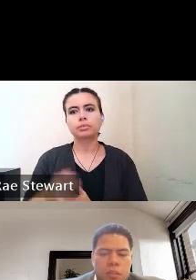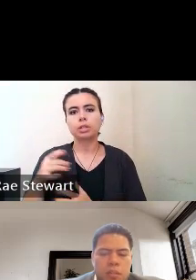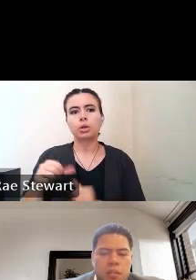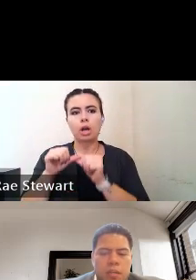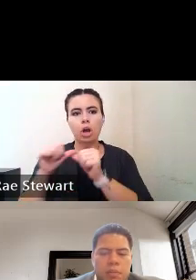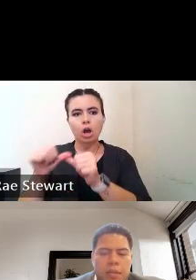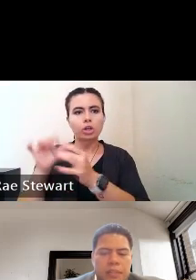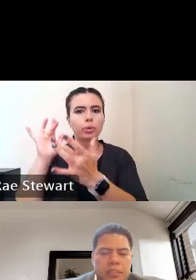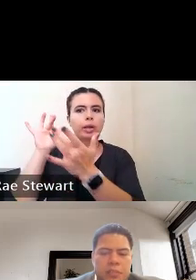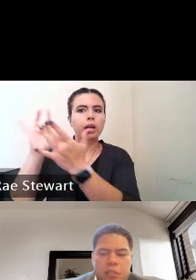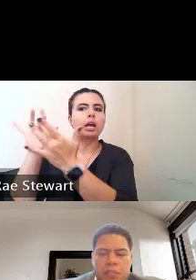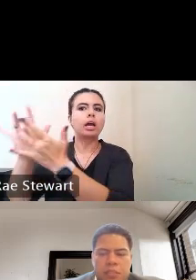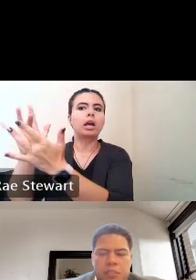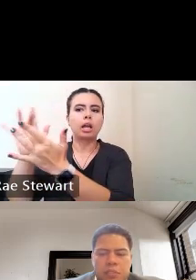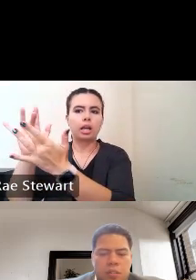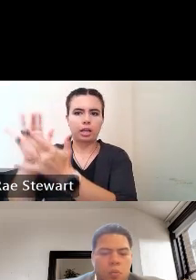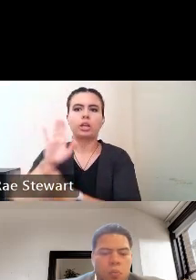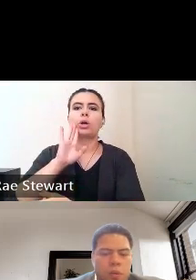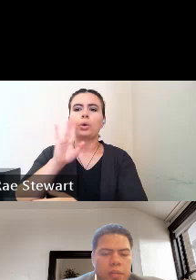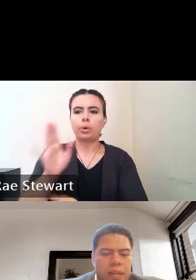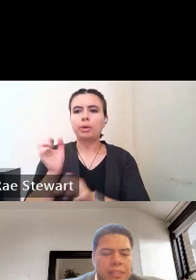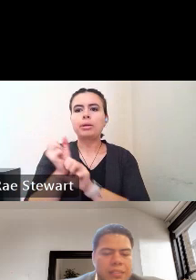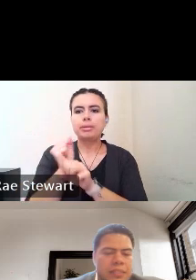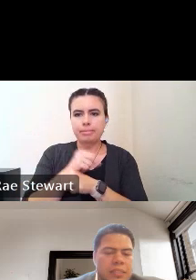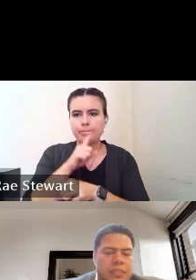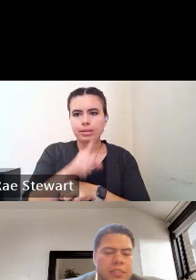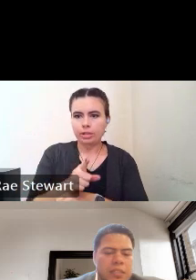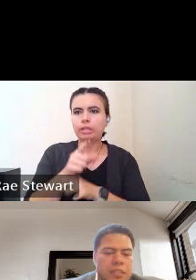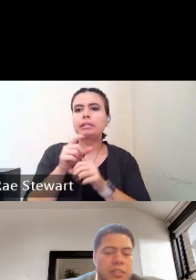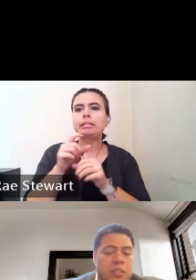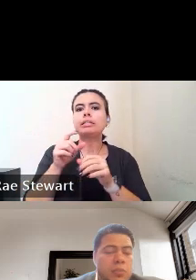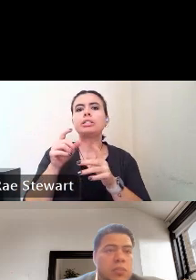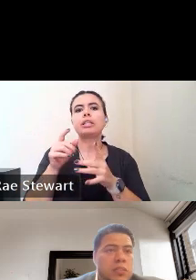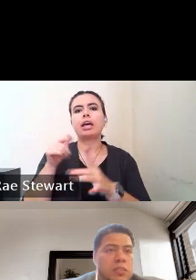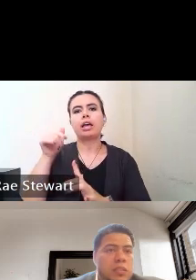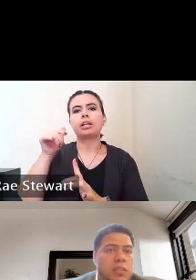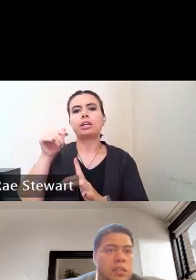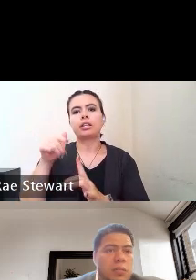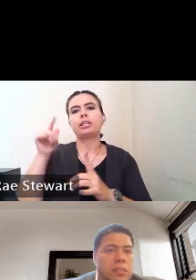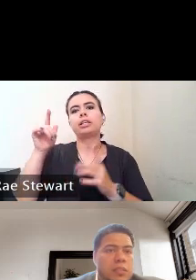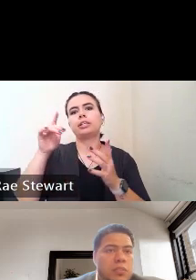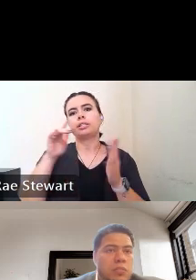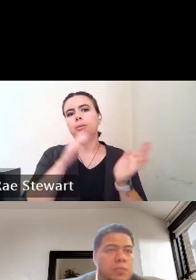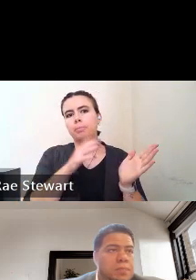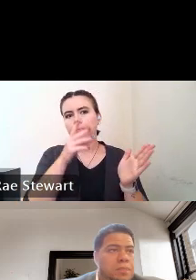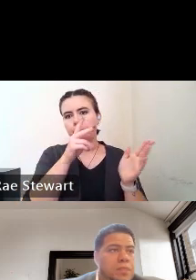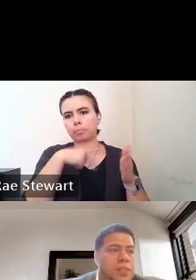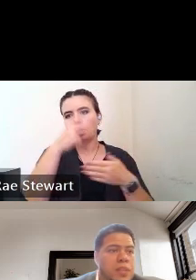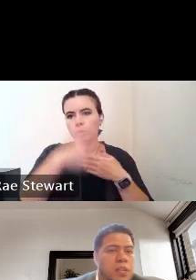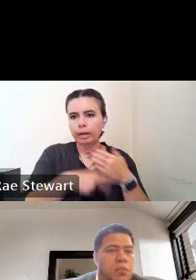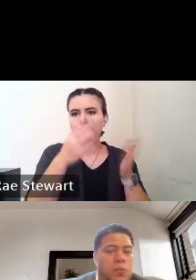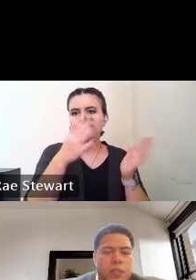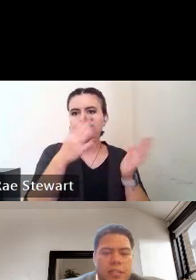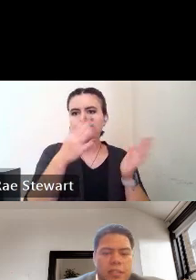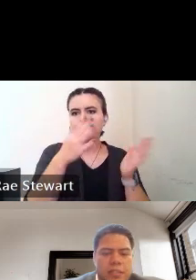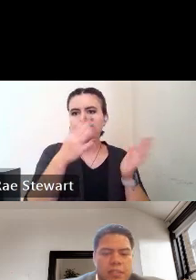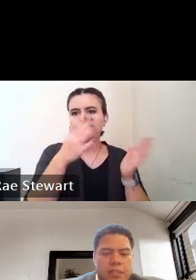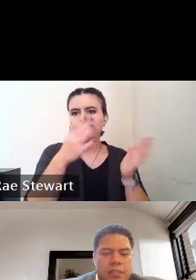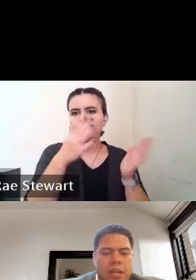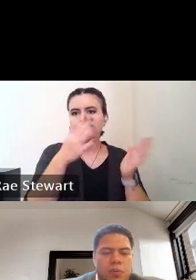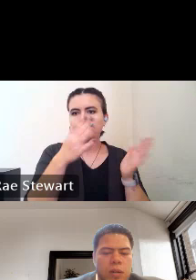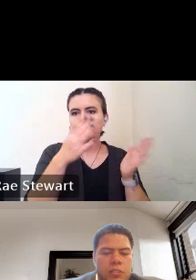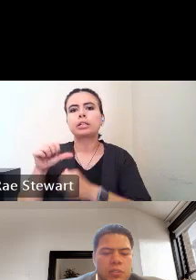programs and activities, initiatives are working as intended in the communities that they were meant to serve. Go to the